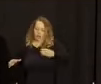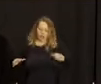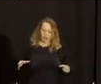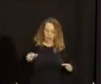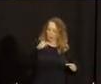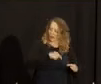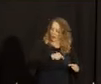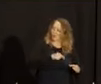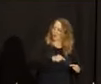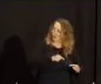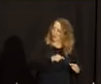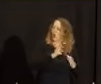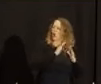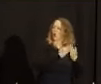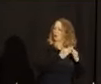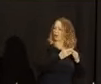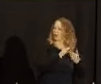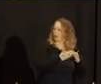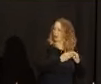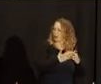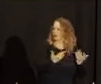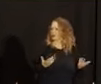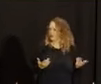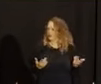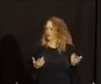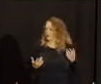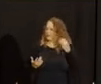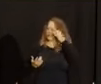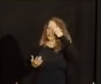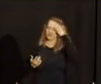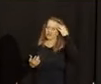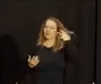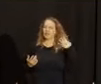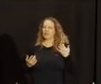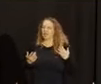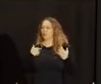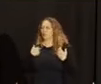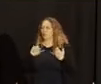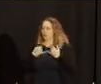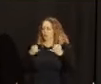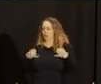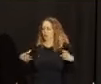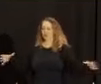for urban communities. But life doesn't exist and need boundaries like that.